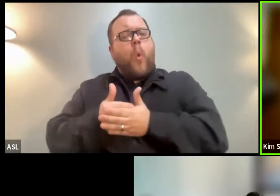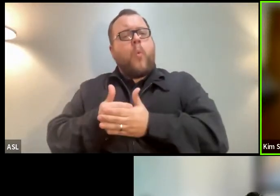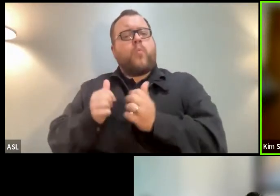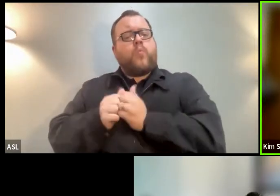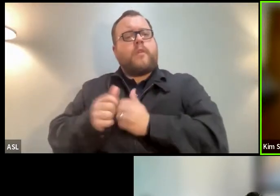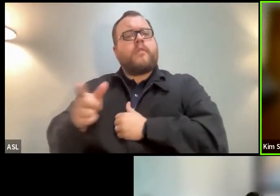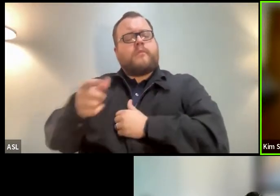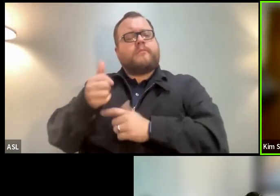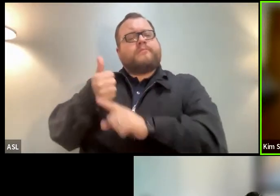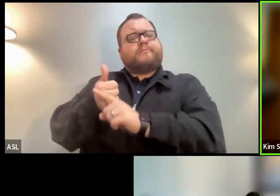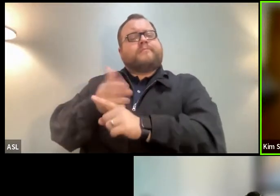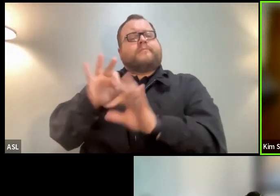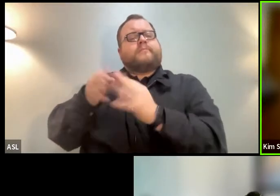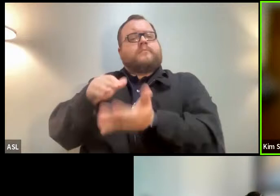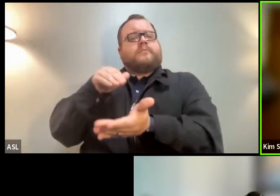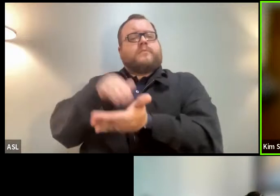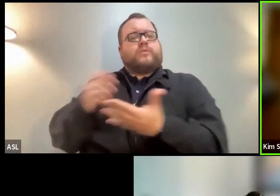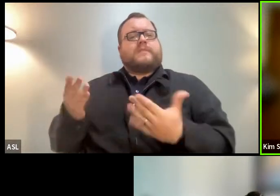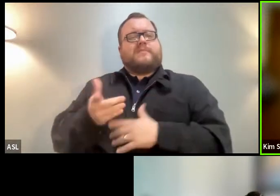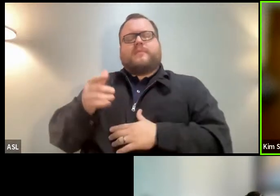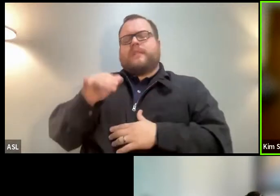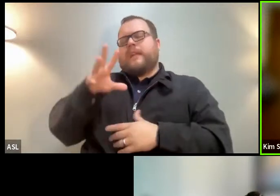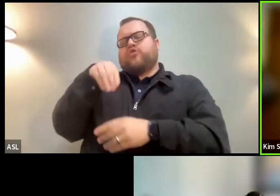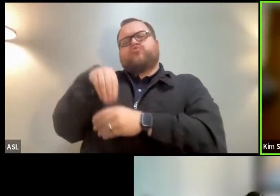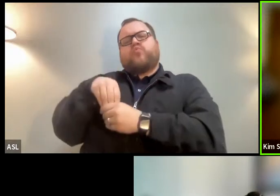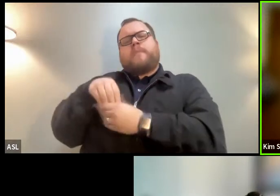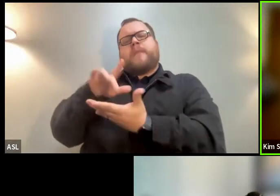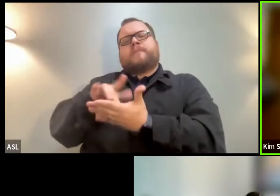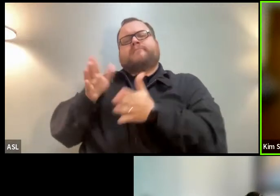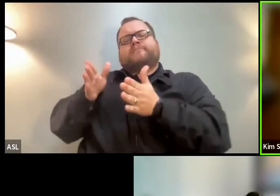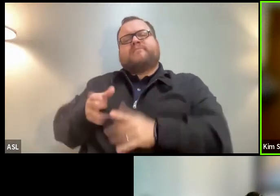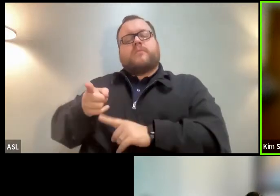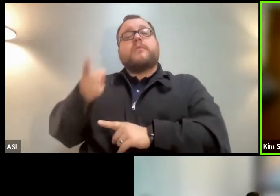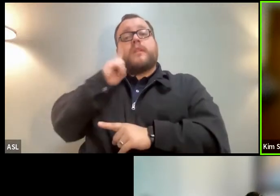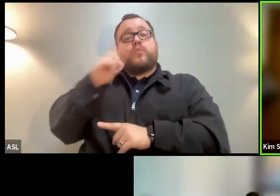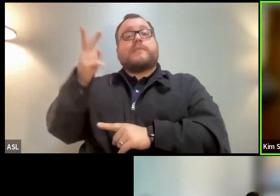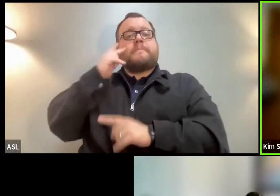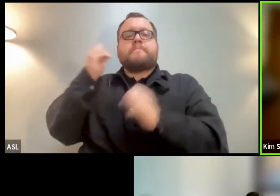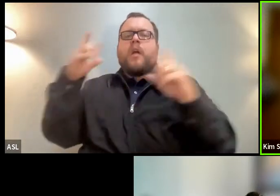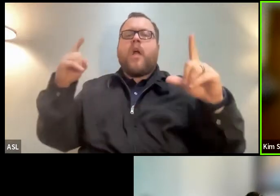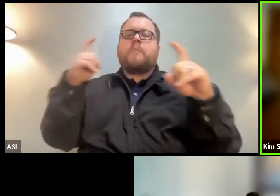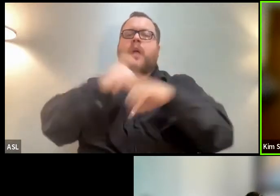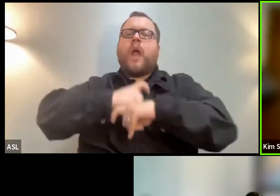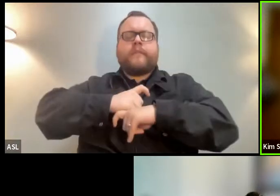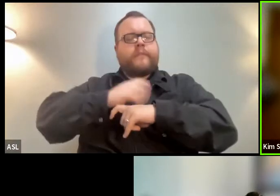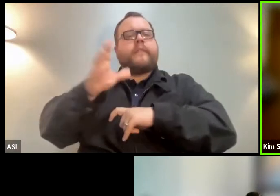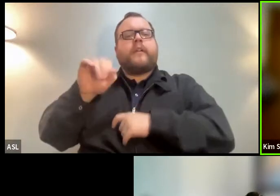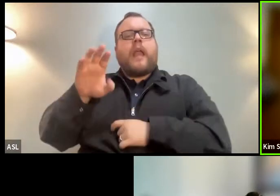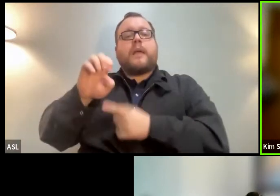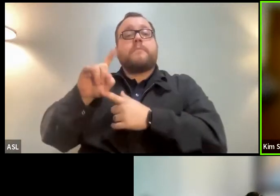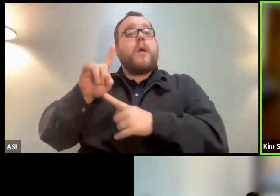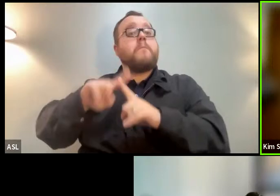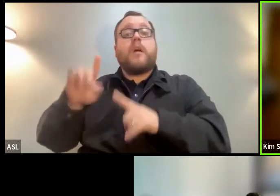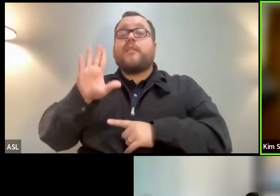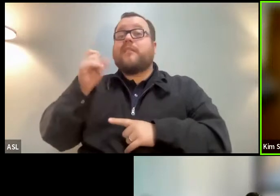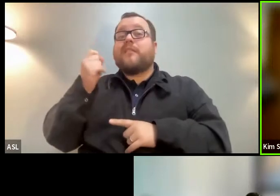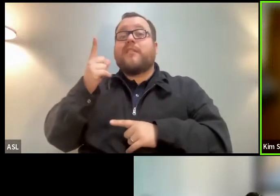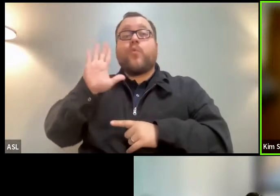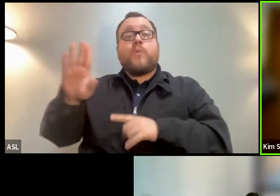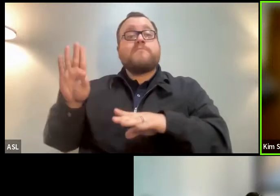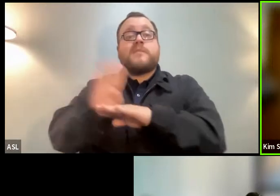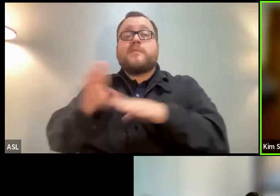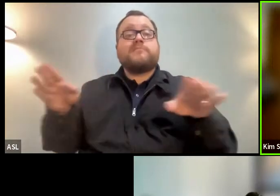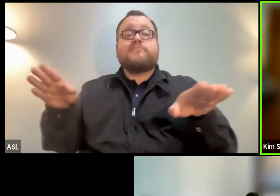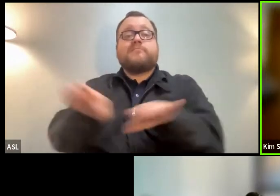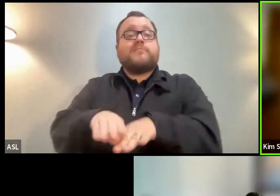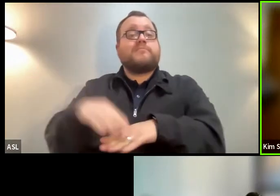here who sees a lot of complex cases, and her practice is closed now. So that's a really